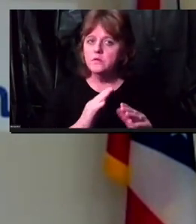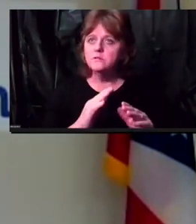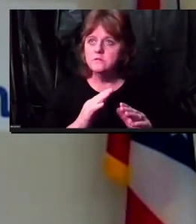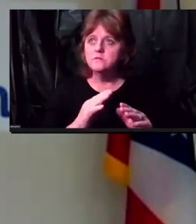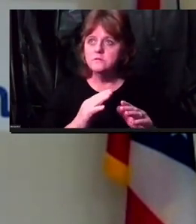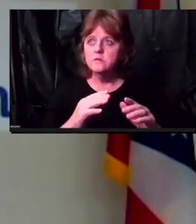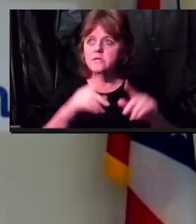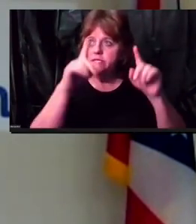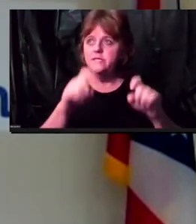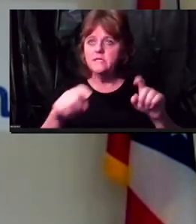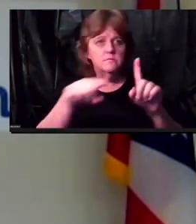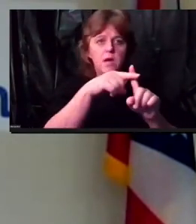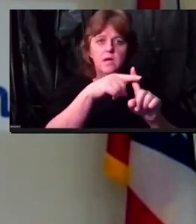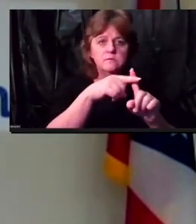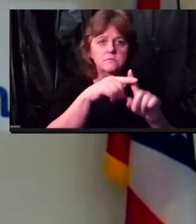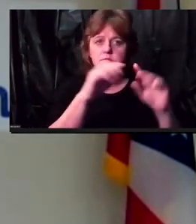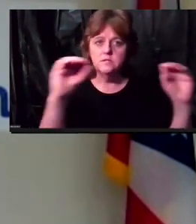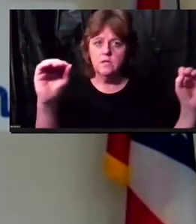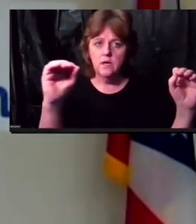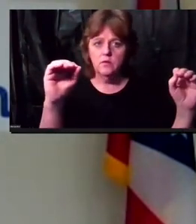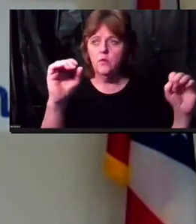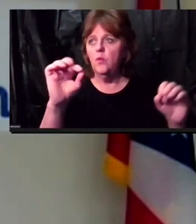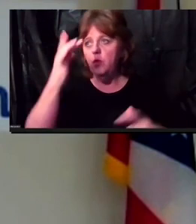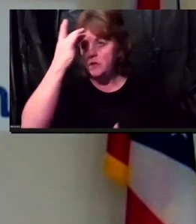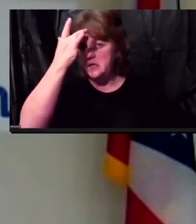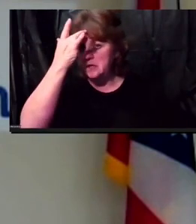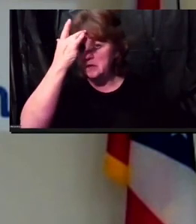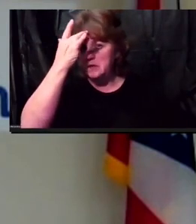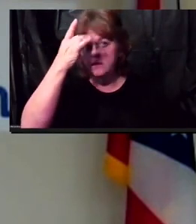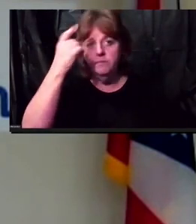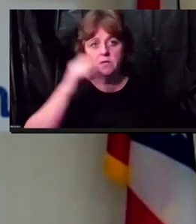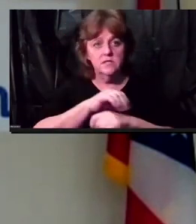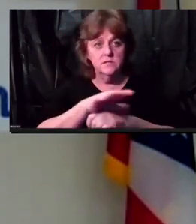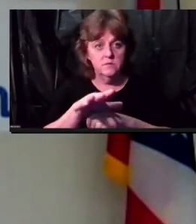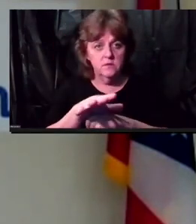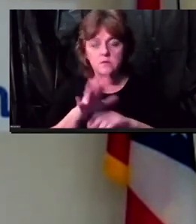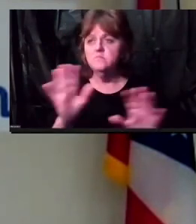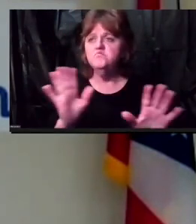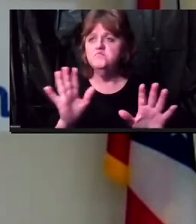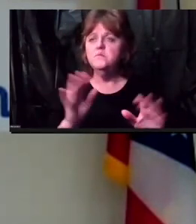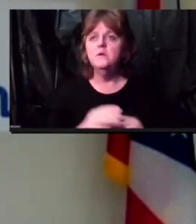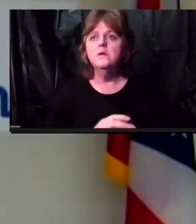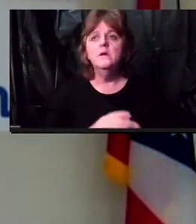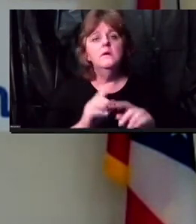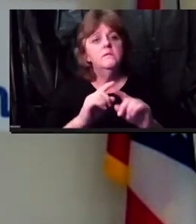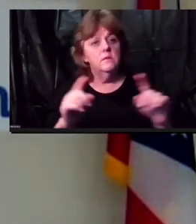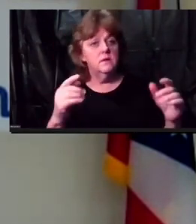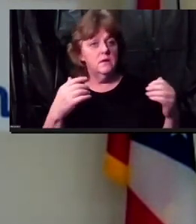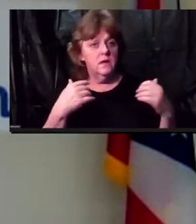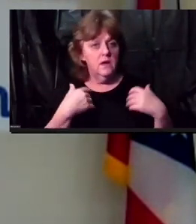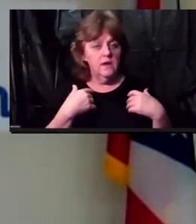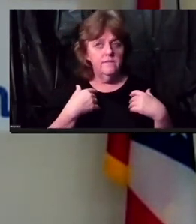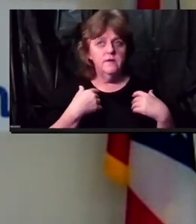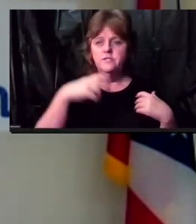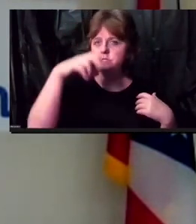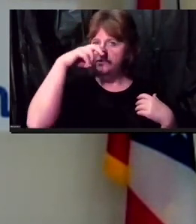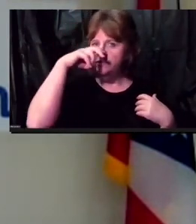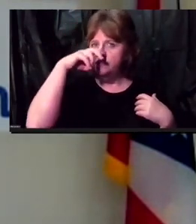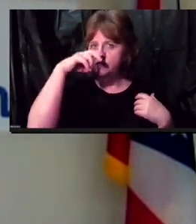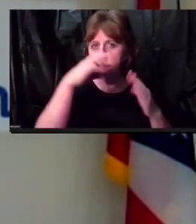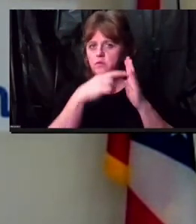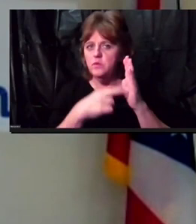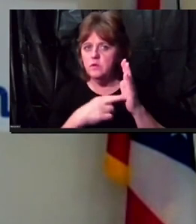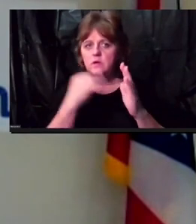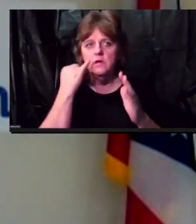become ill as a result of being infected with coronavirus, but we do have a very strict protocol that if we